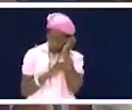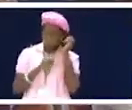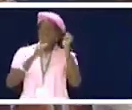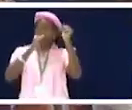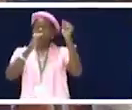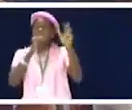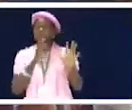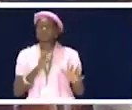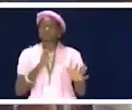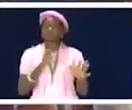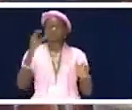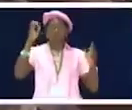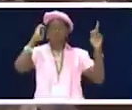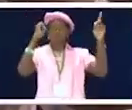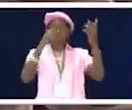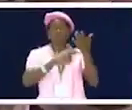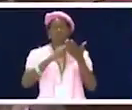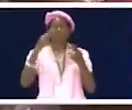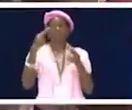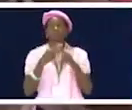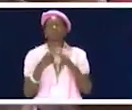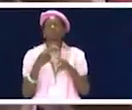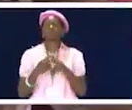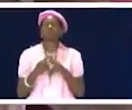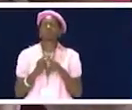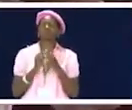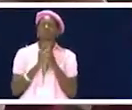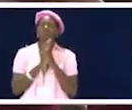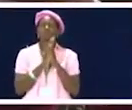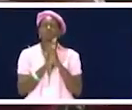Bless His holy name.